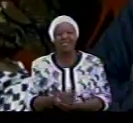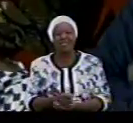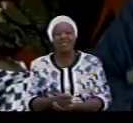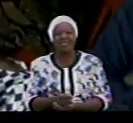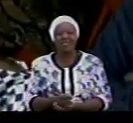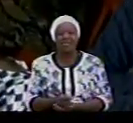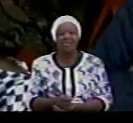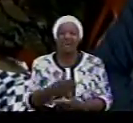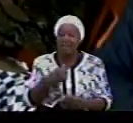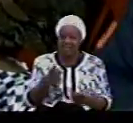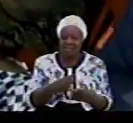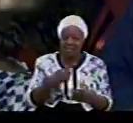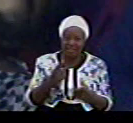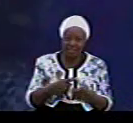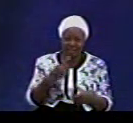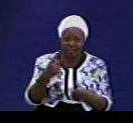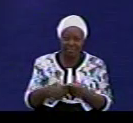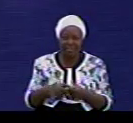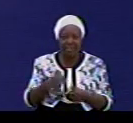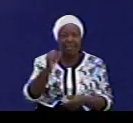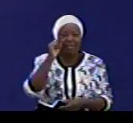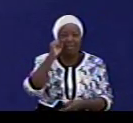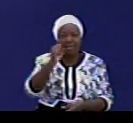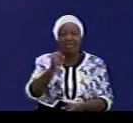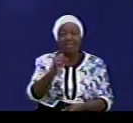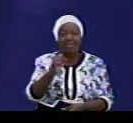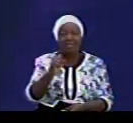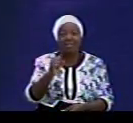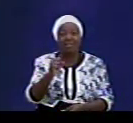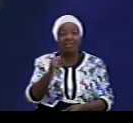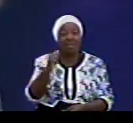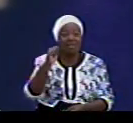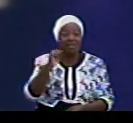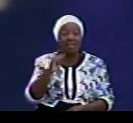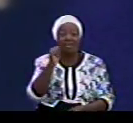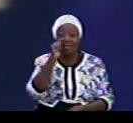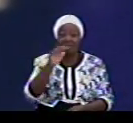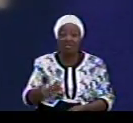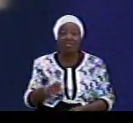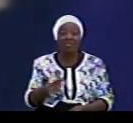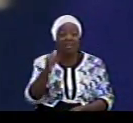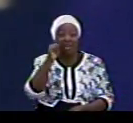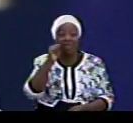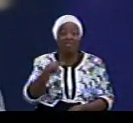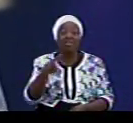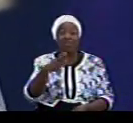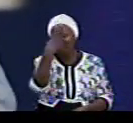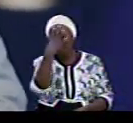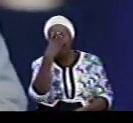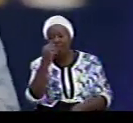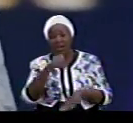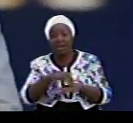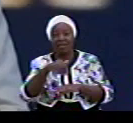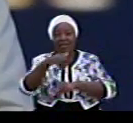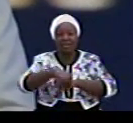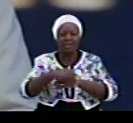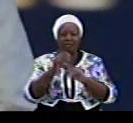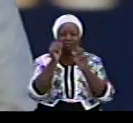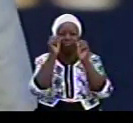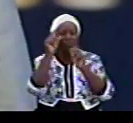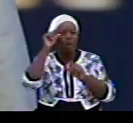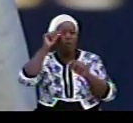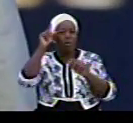And then she slept at night. She woke up in the morning. By the time she woke up